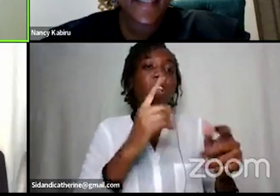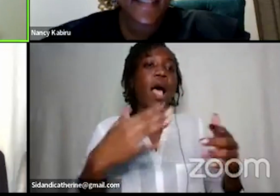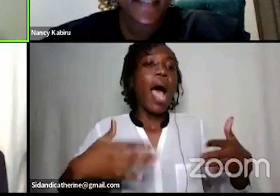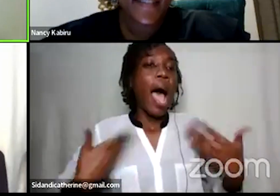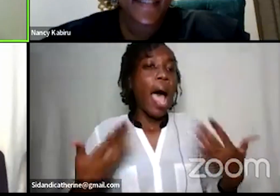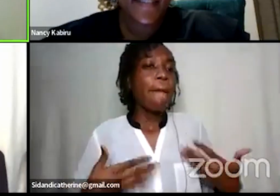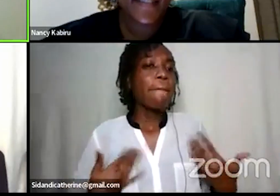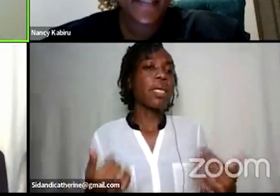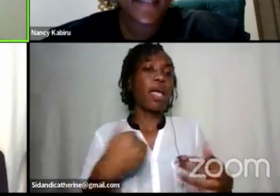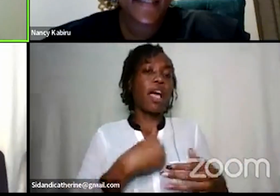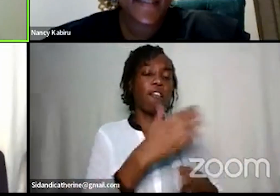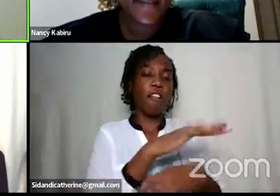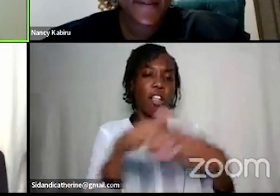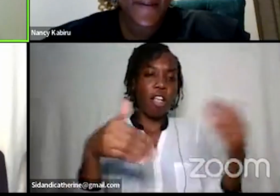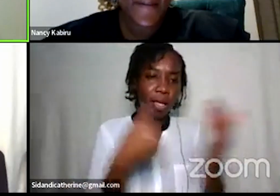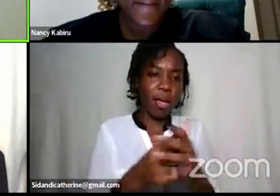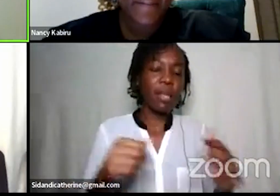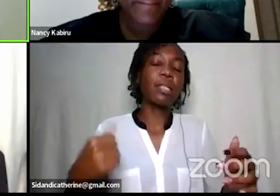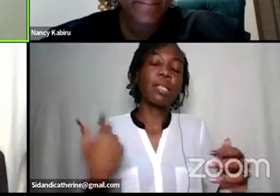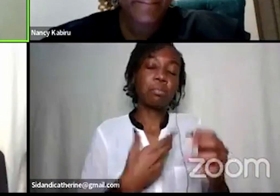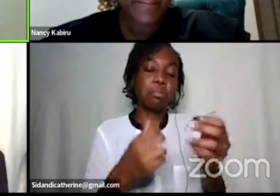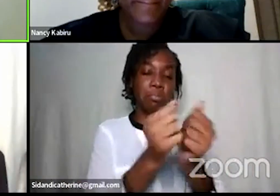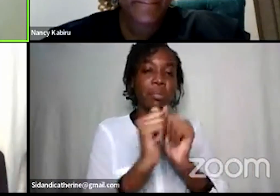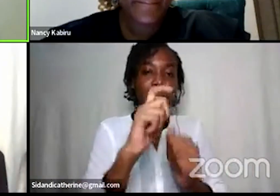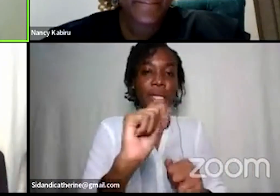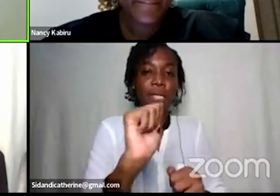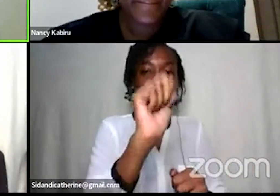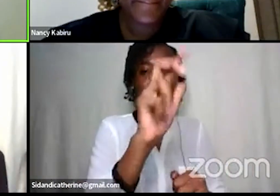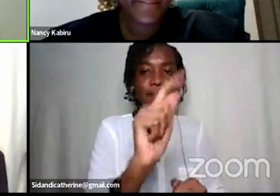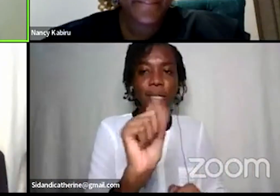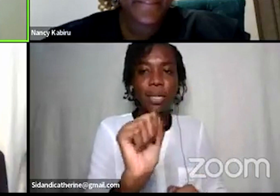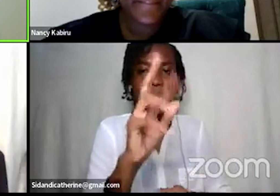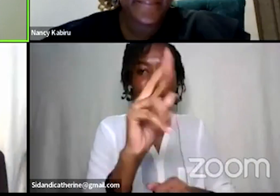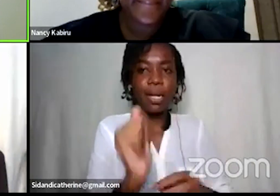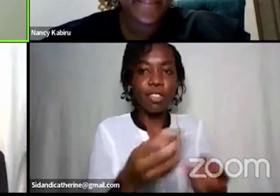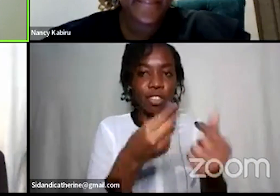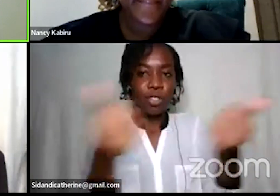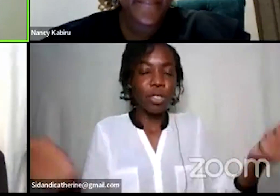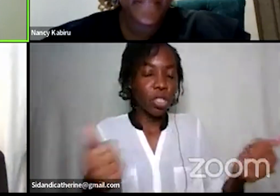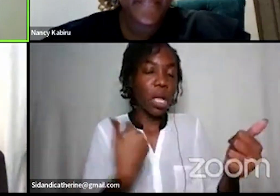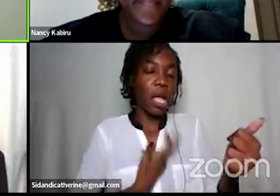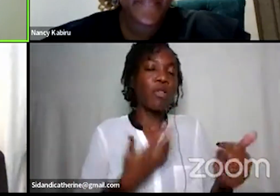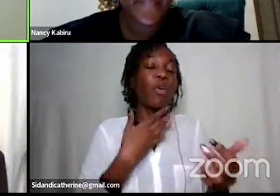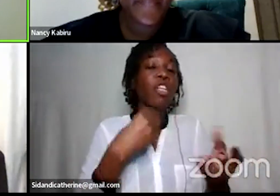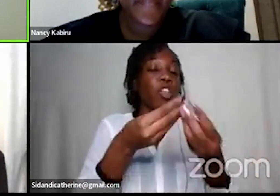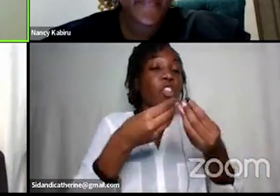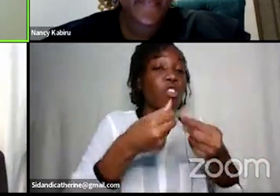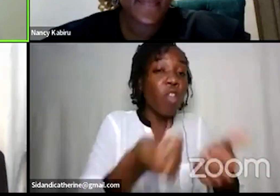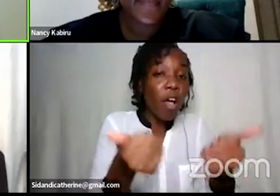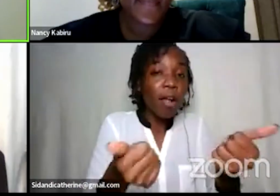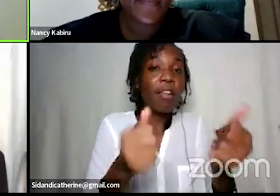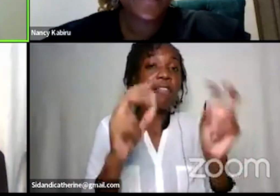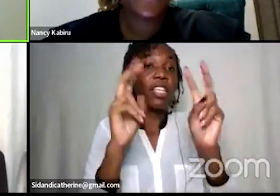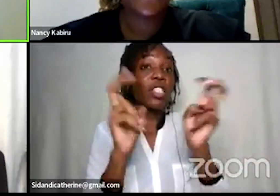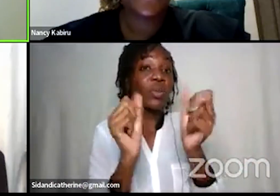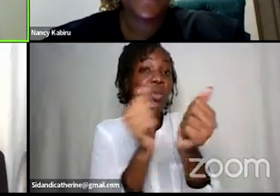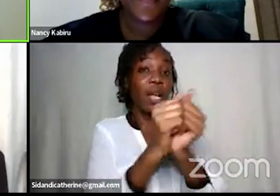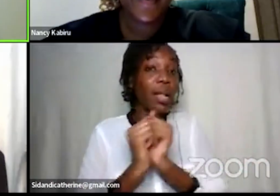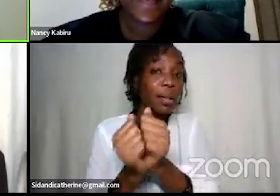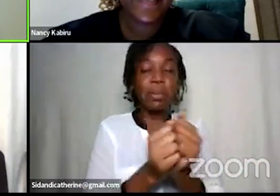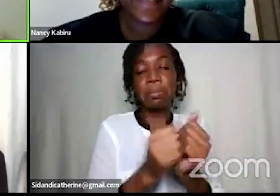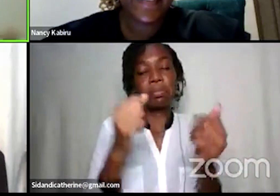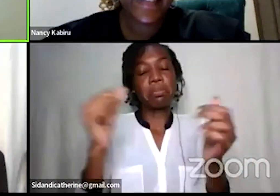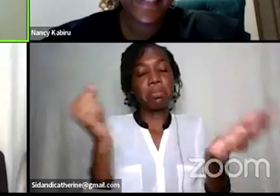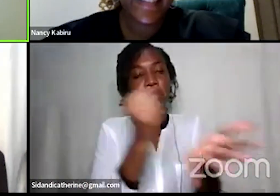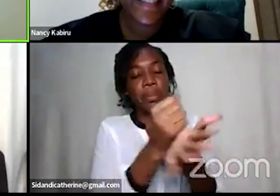Right with Atara Solutions. It's a webinar series that seeks to demystify issues in employment and entrepreneurship.